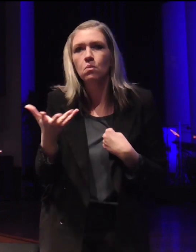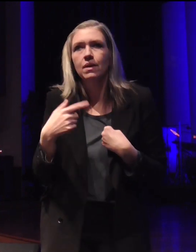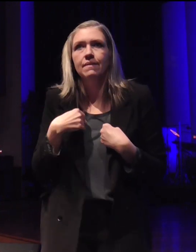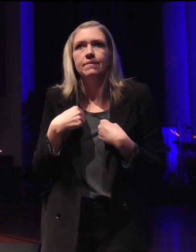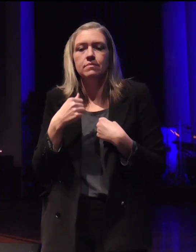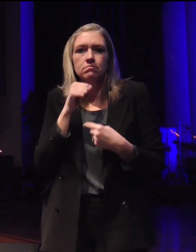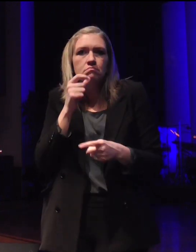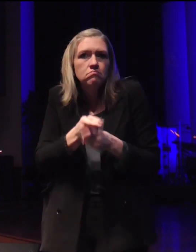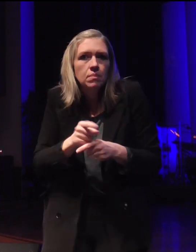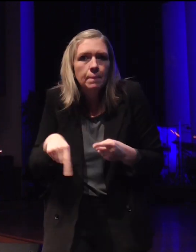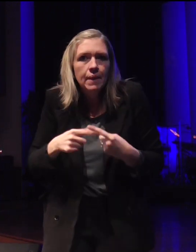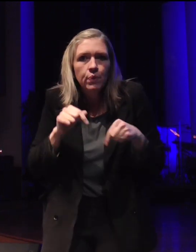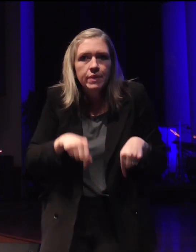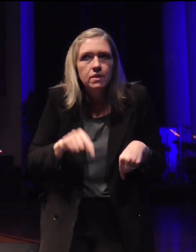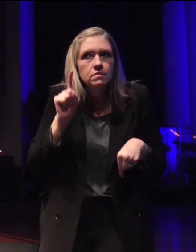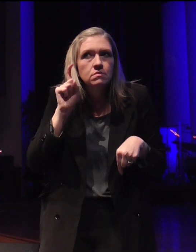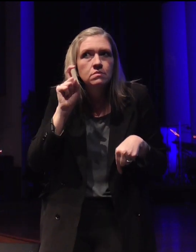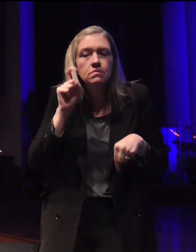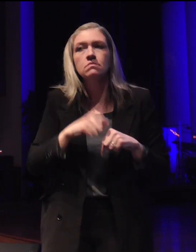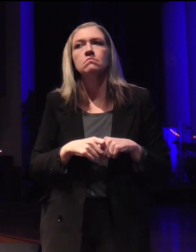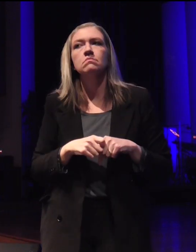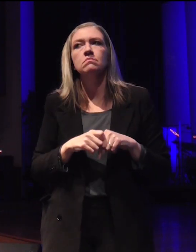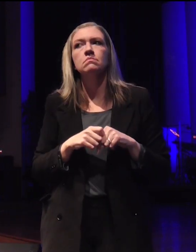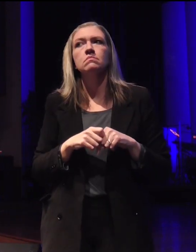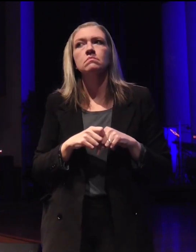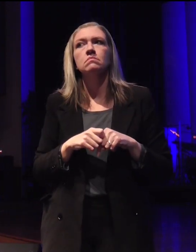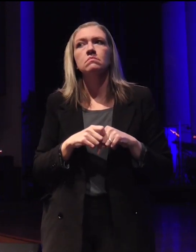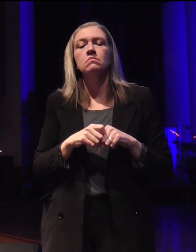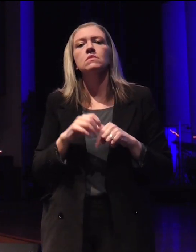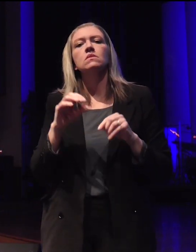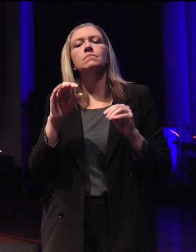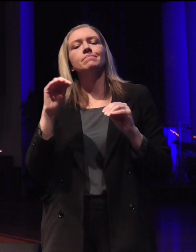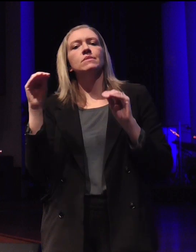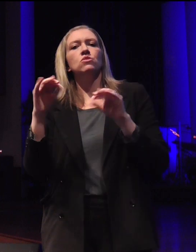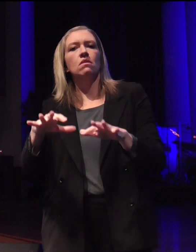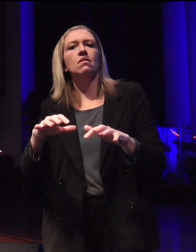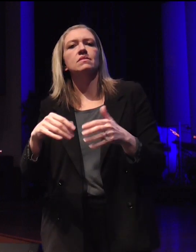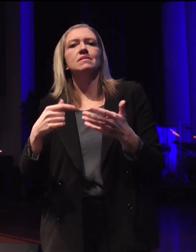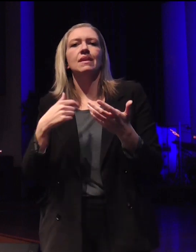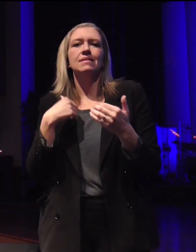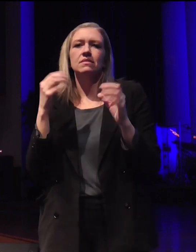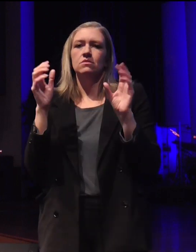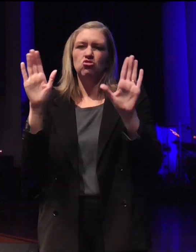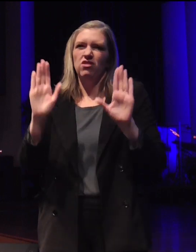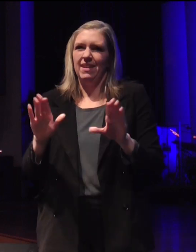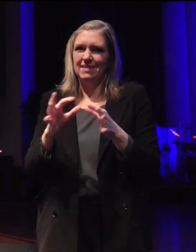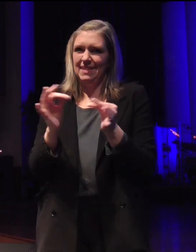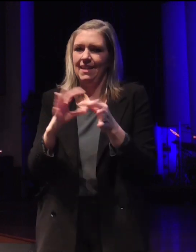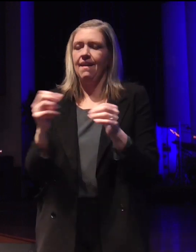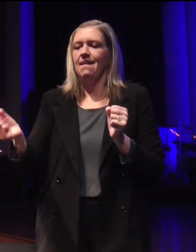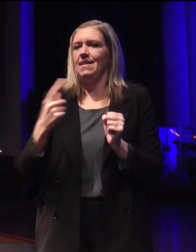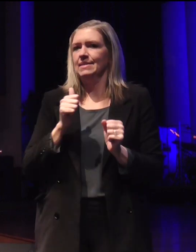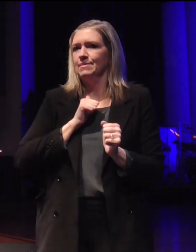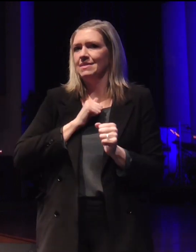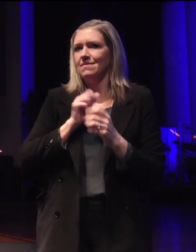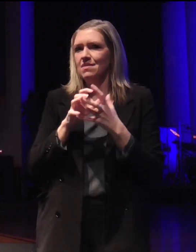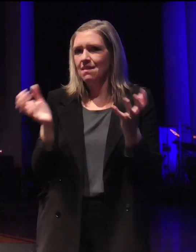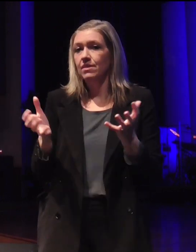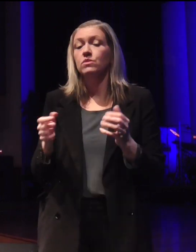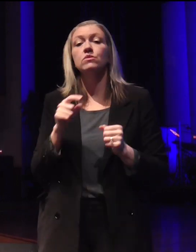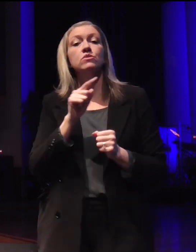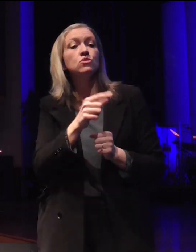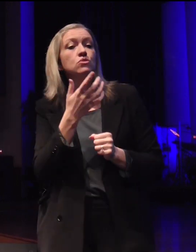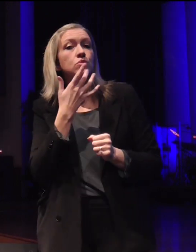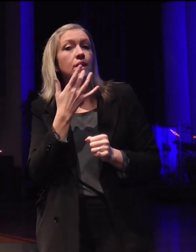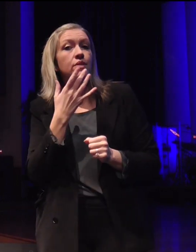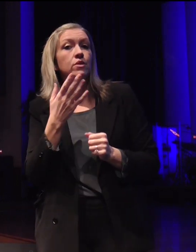this? The Course in Miracles has a great saying I love that I ask myself a lot. Would you rather be right